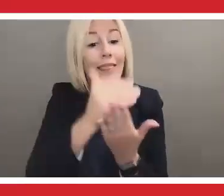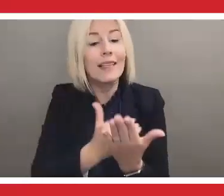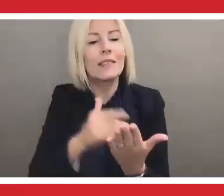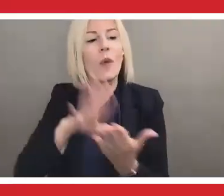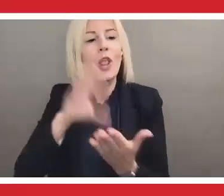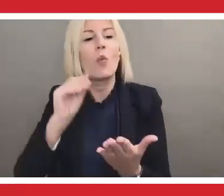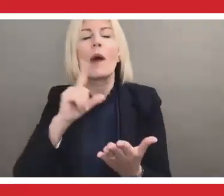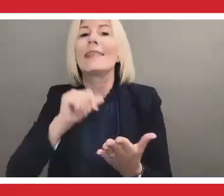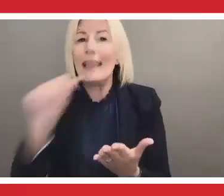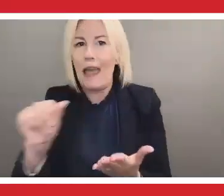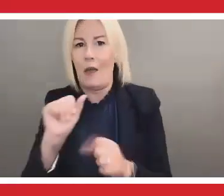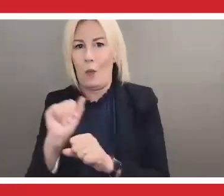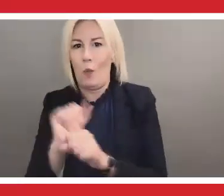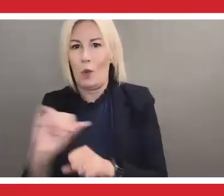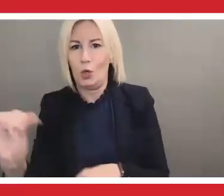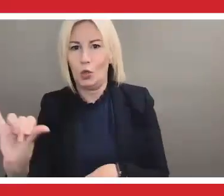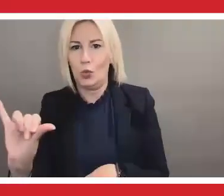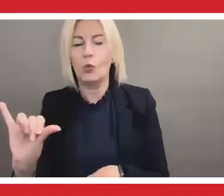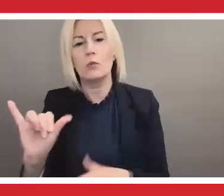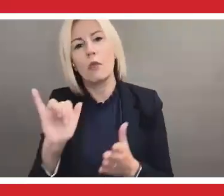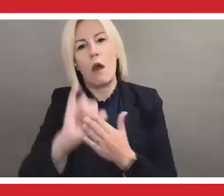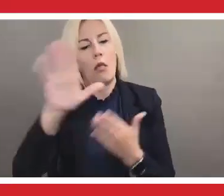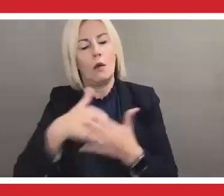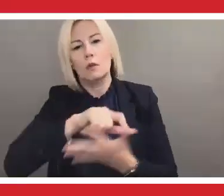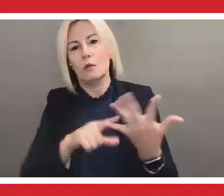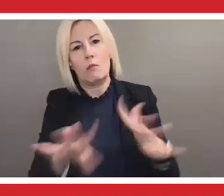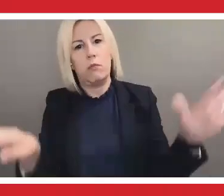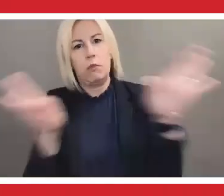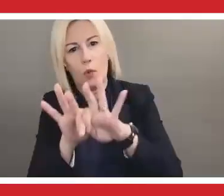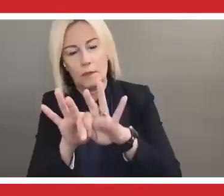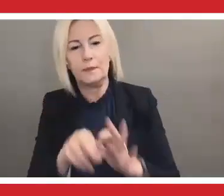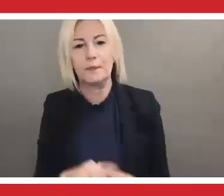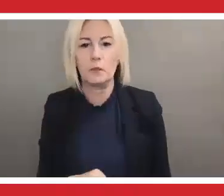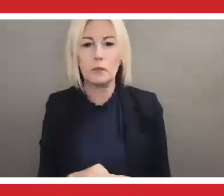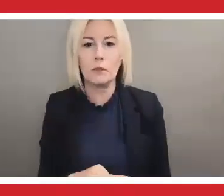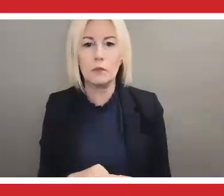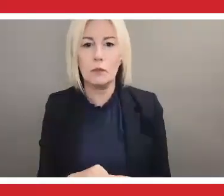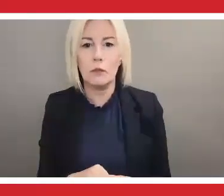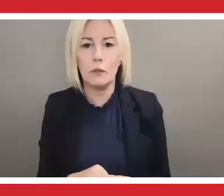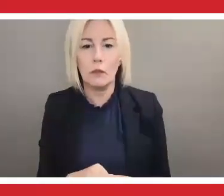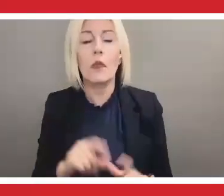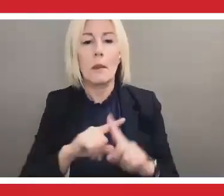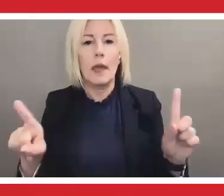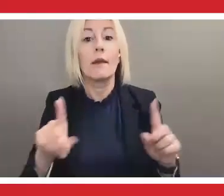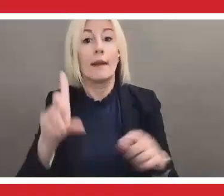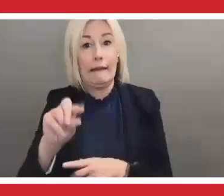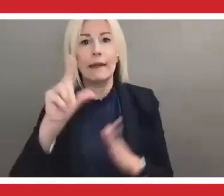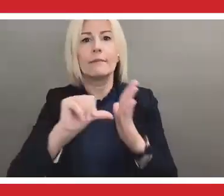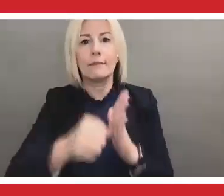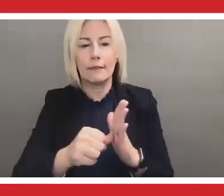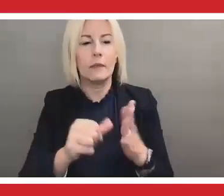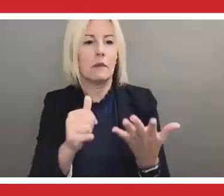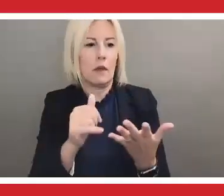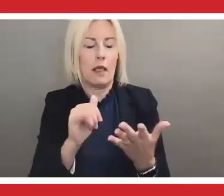was really kind of important and positive. But I think it did emphasize the scale of inequality